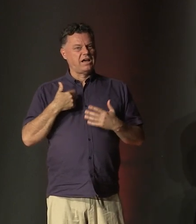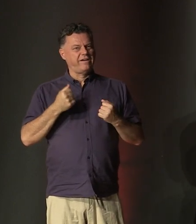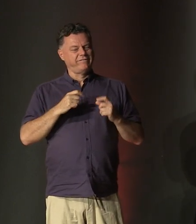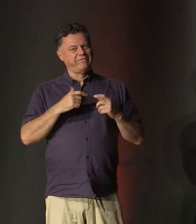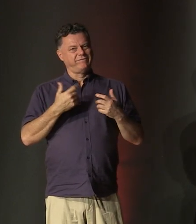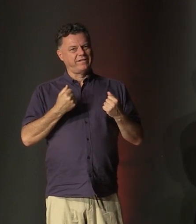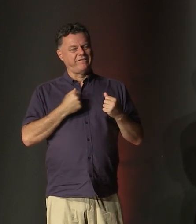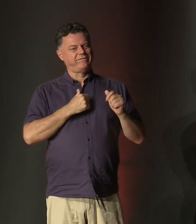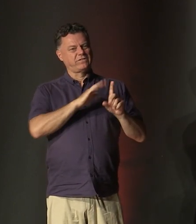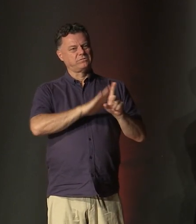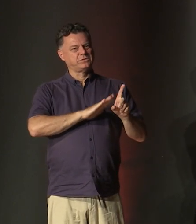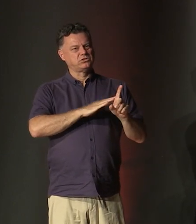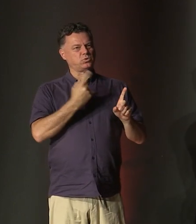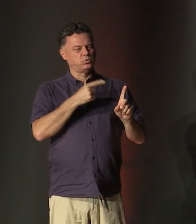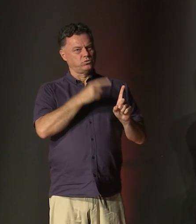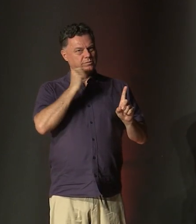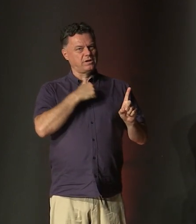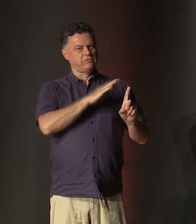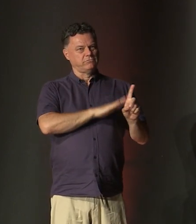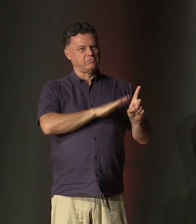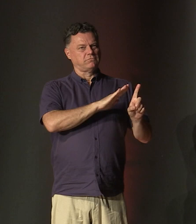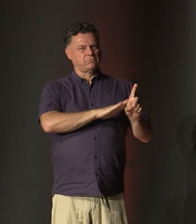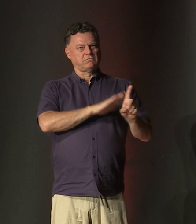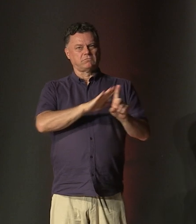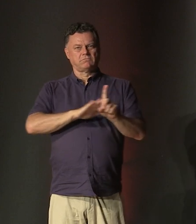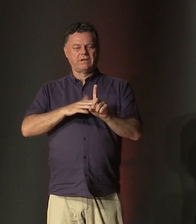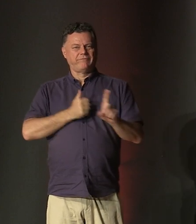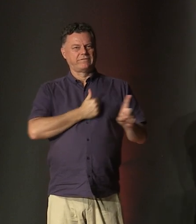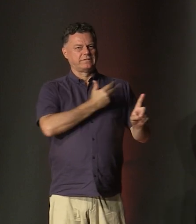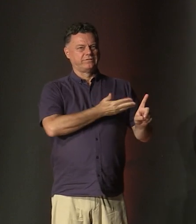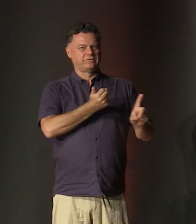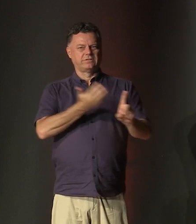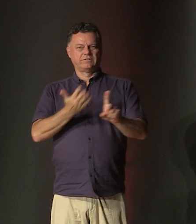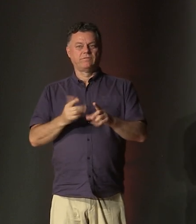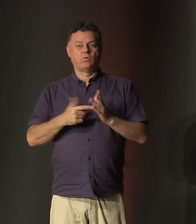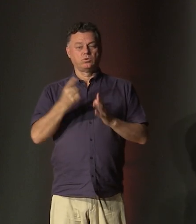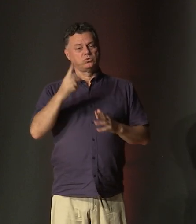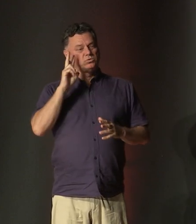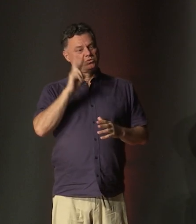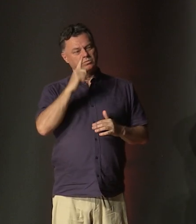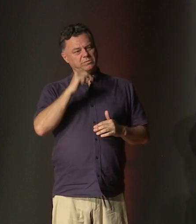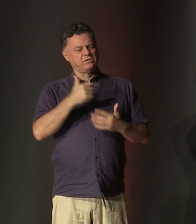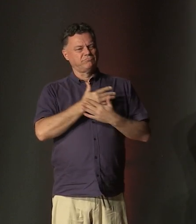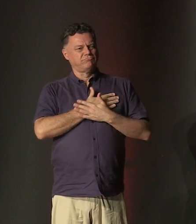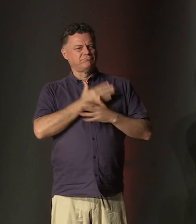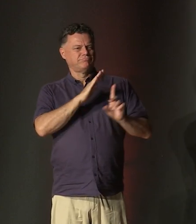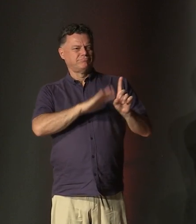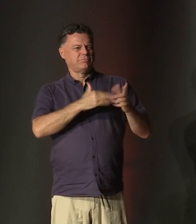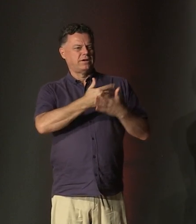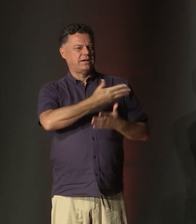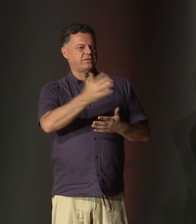others? Or perhaps seeing other people acting with that same compassion? And consider,